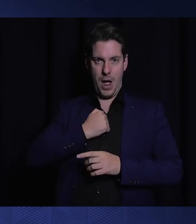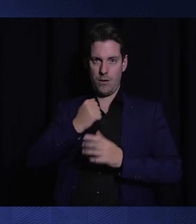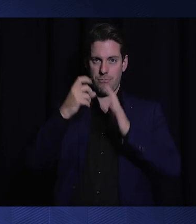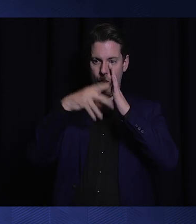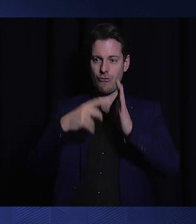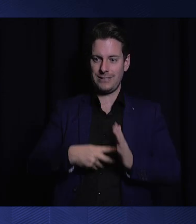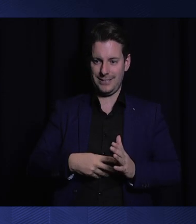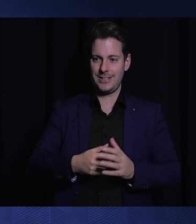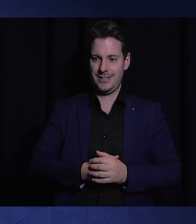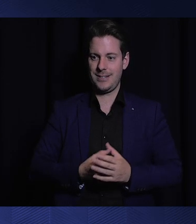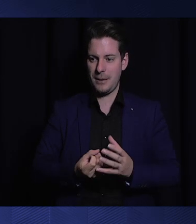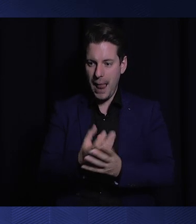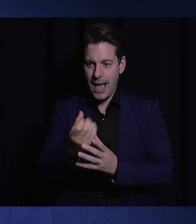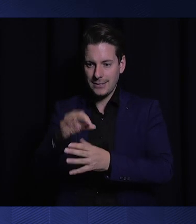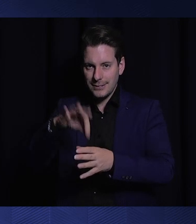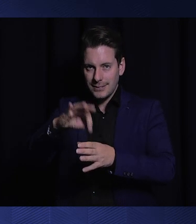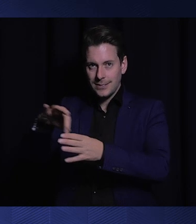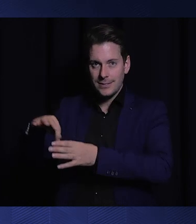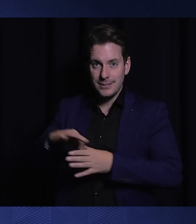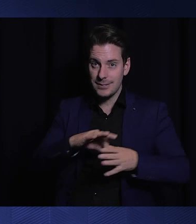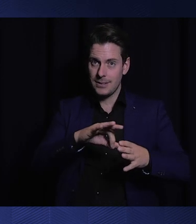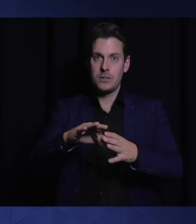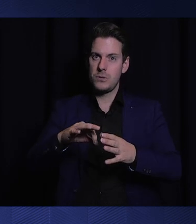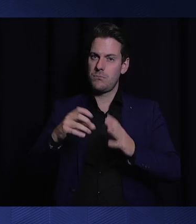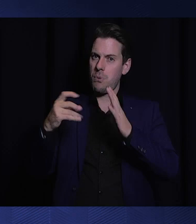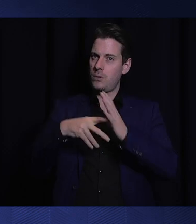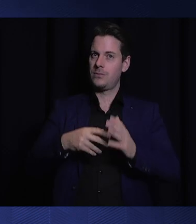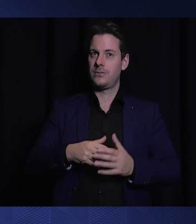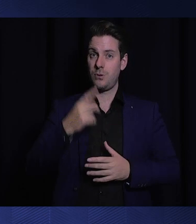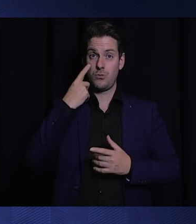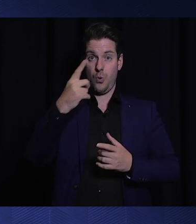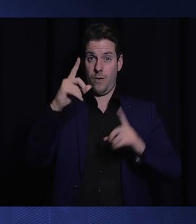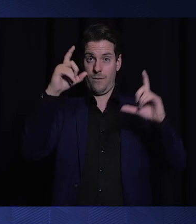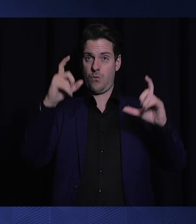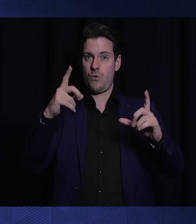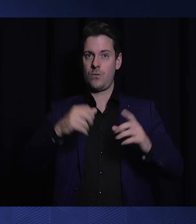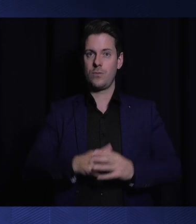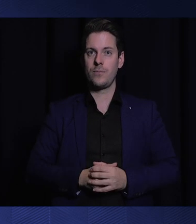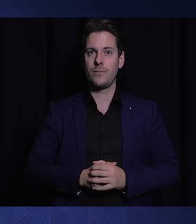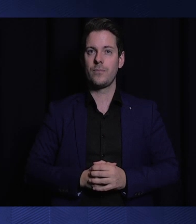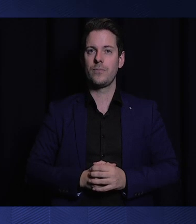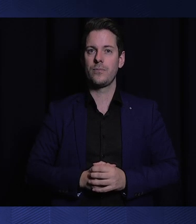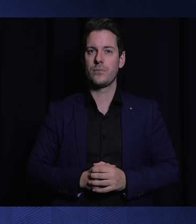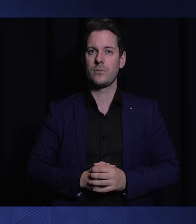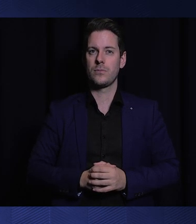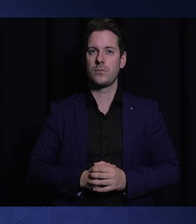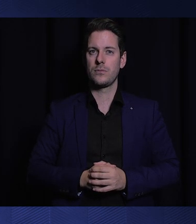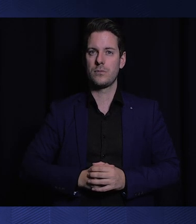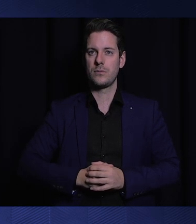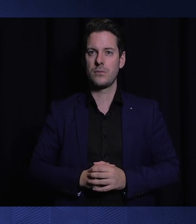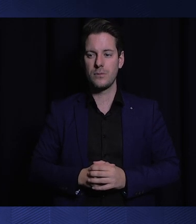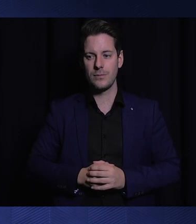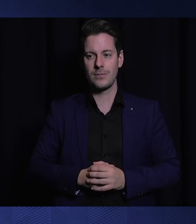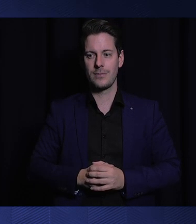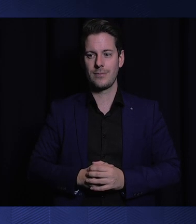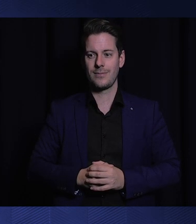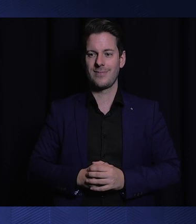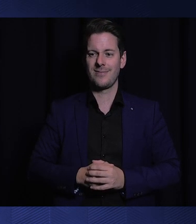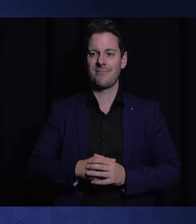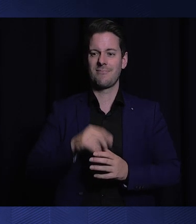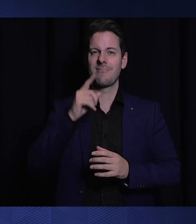by now. This picture shows the scenario in Zhuhai Jinshan